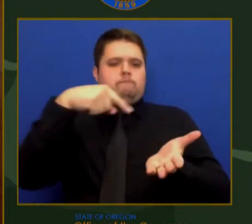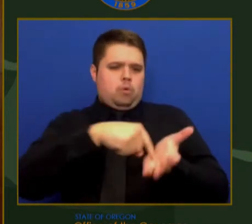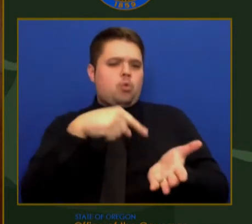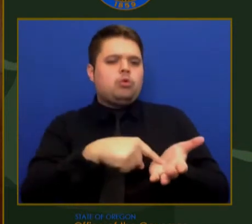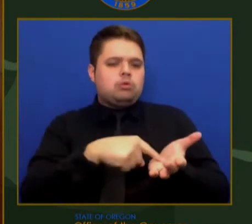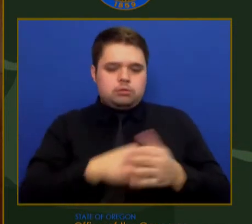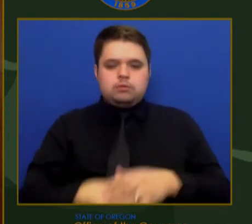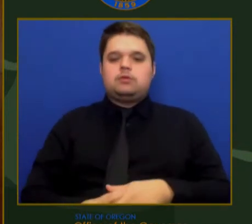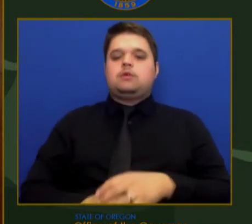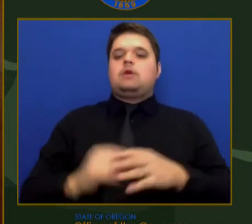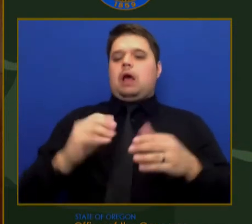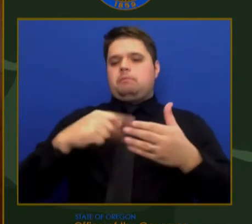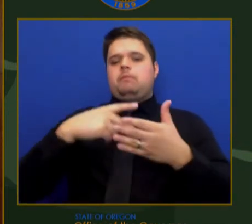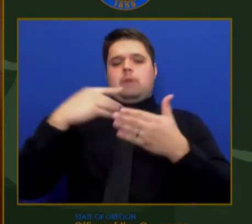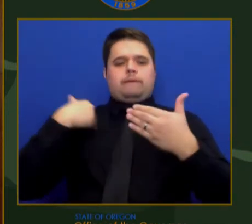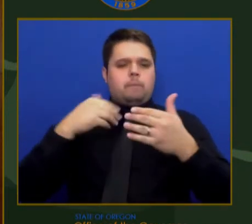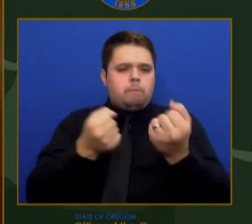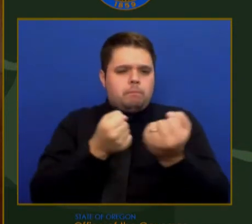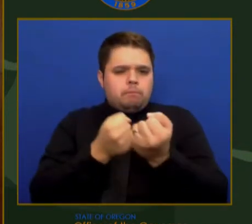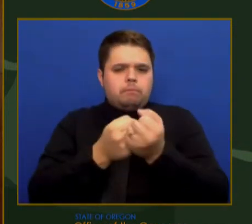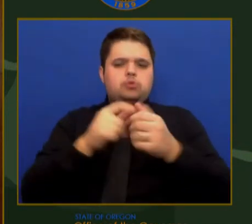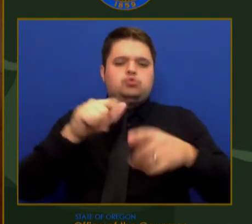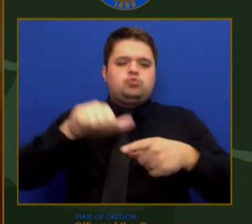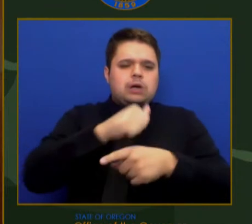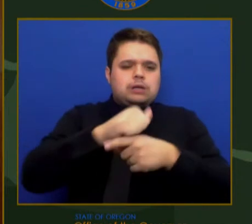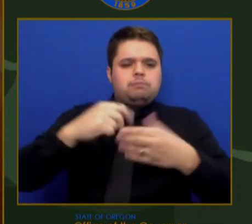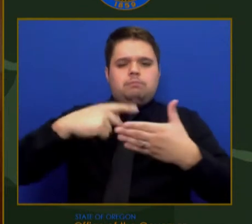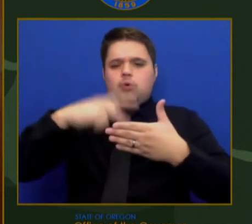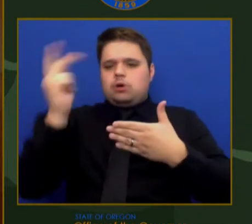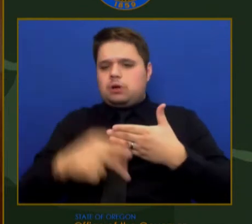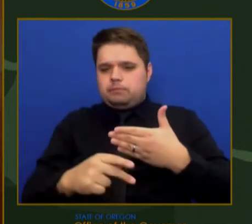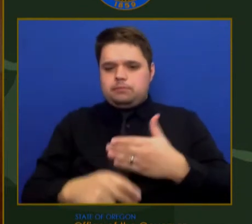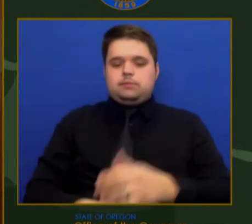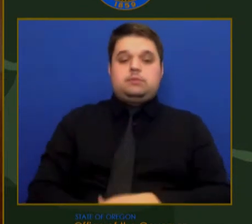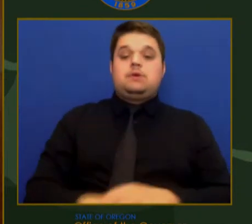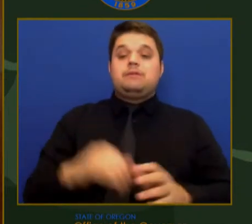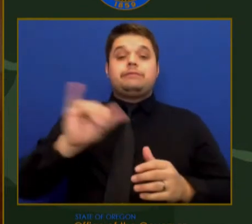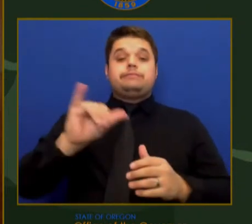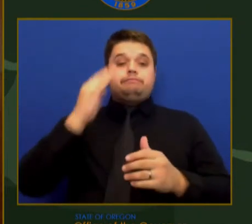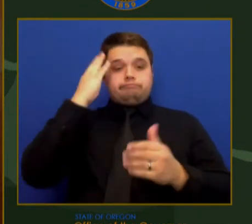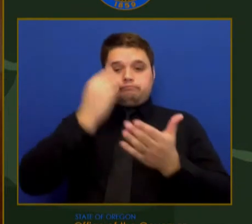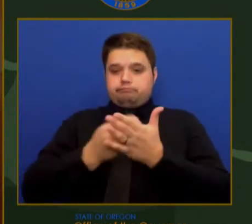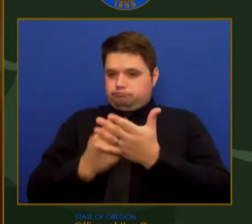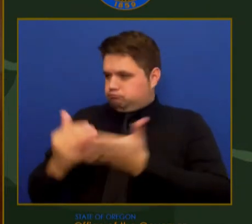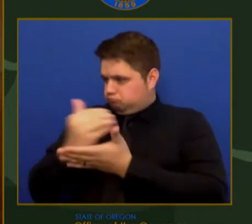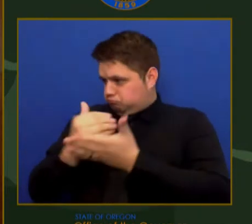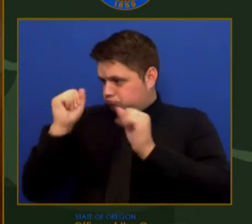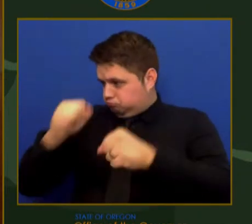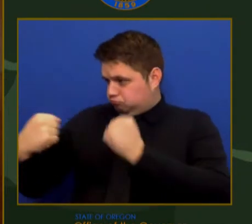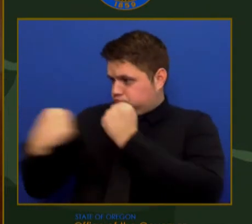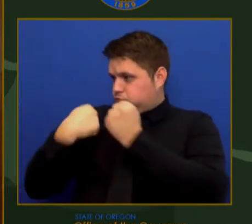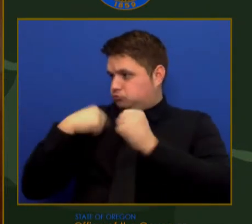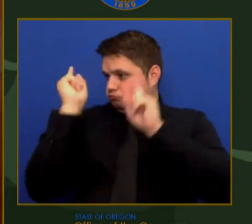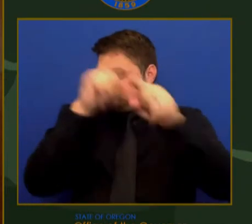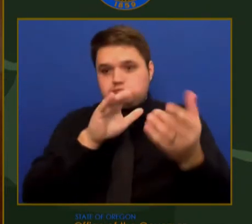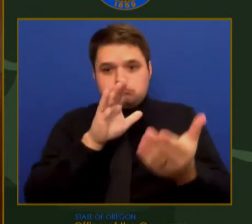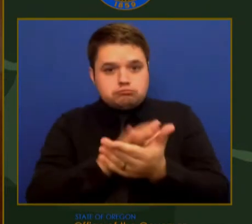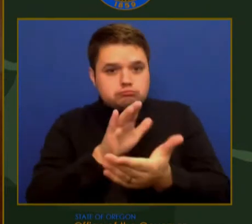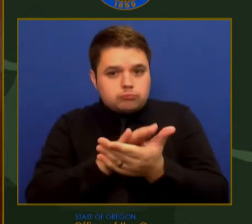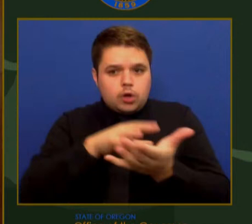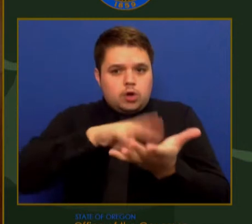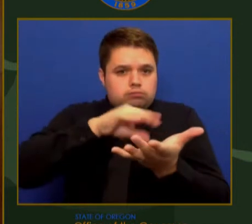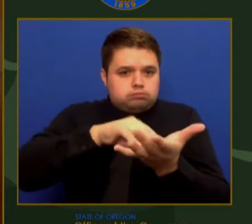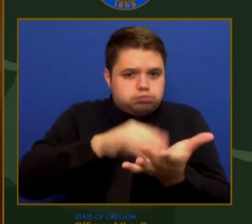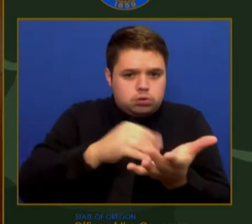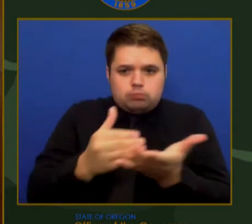to succeed. That could mean financial help with school tuition. It could mean providing software programs